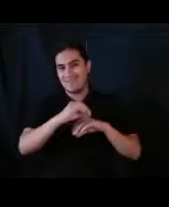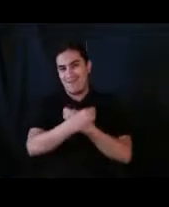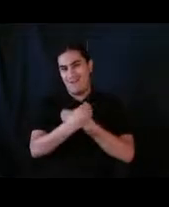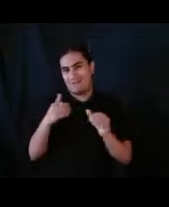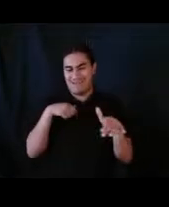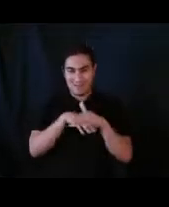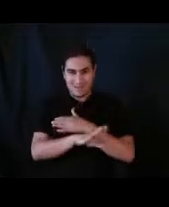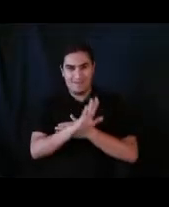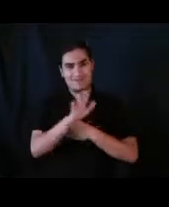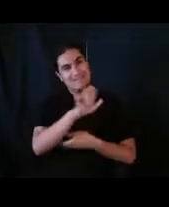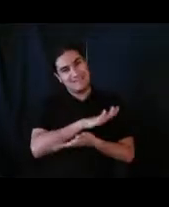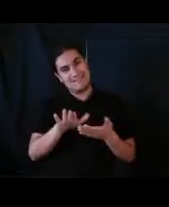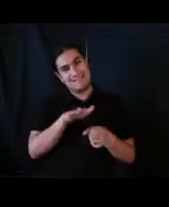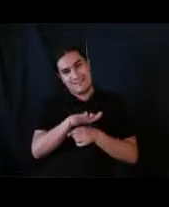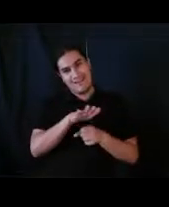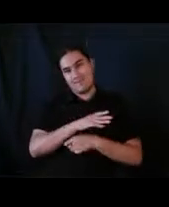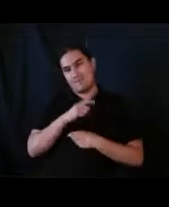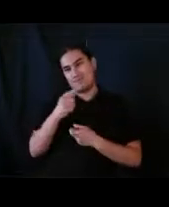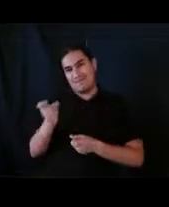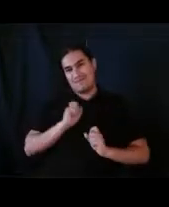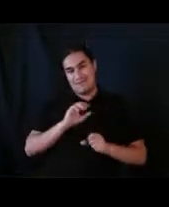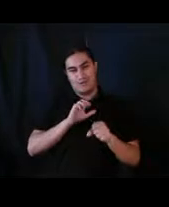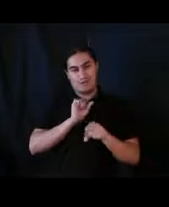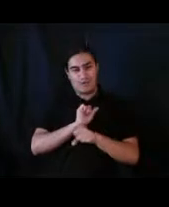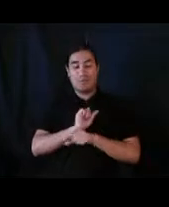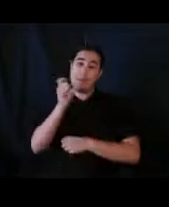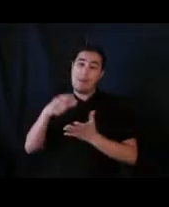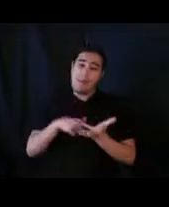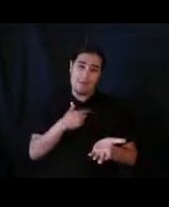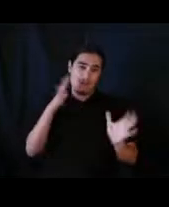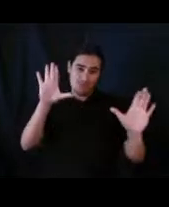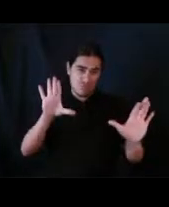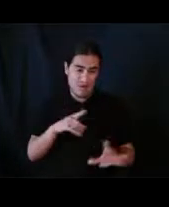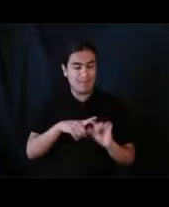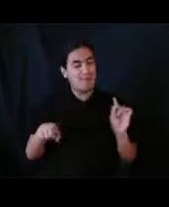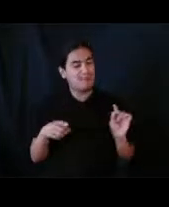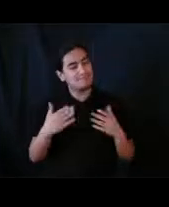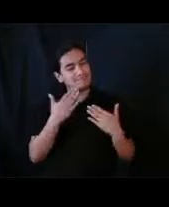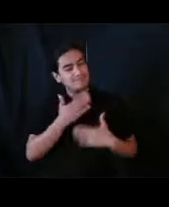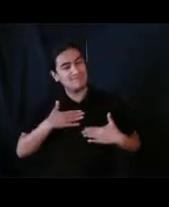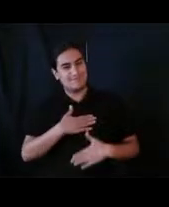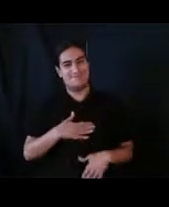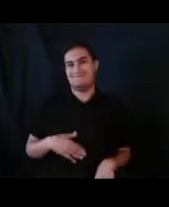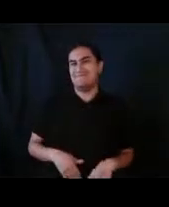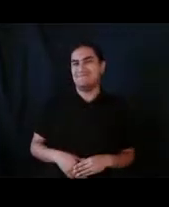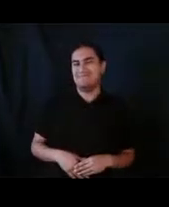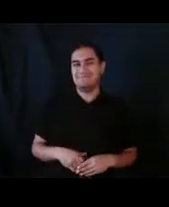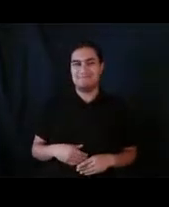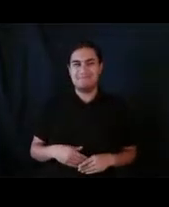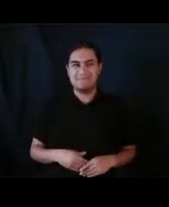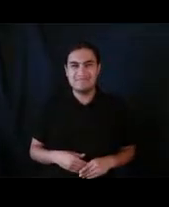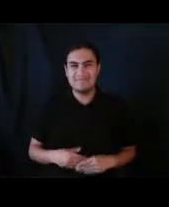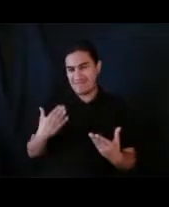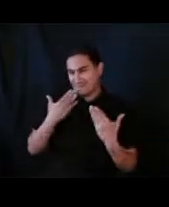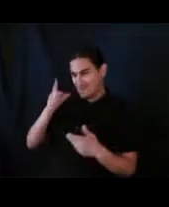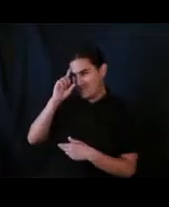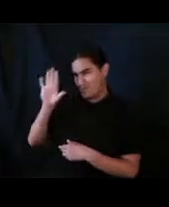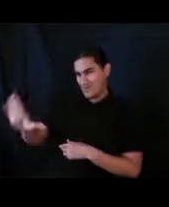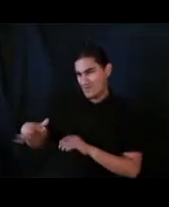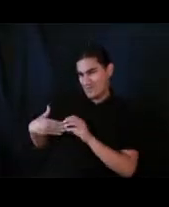nice enough to give me a job the pay wasn't great but it was a fun job anyway thank you but we thank you for your